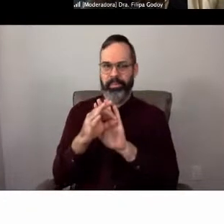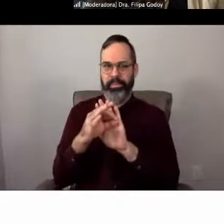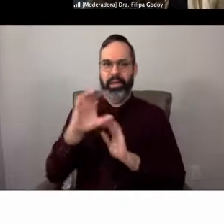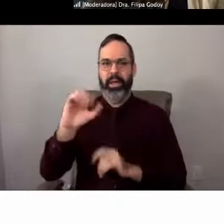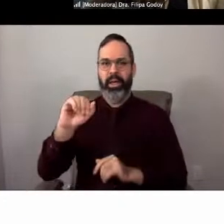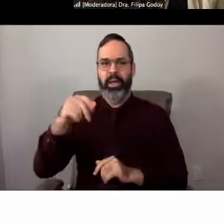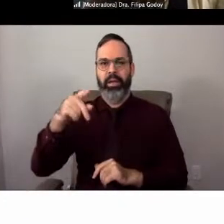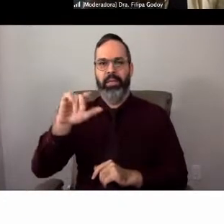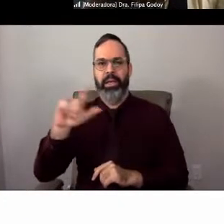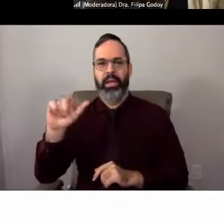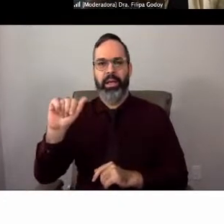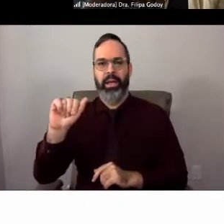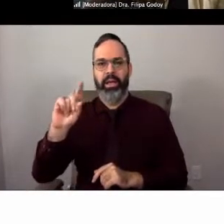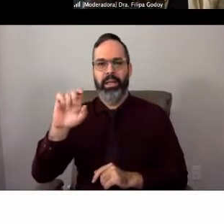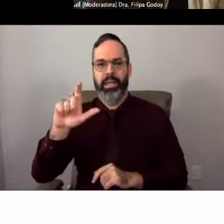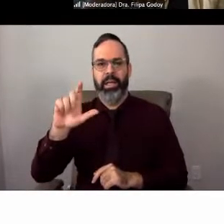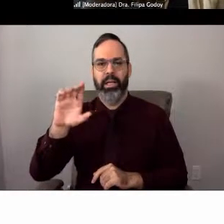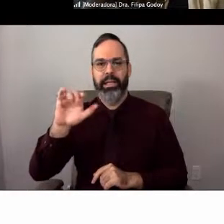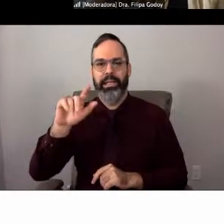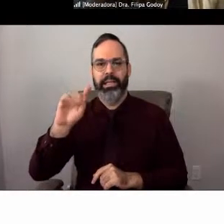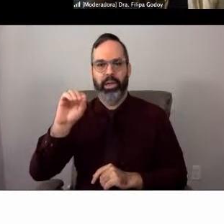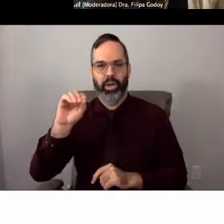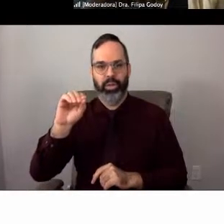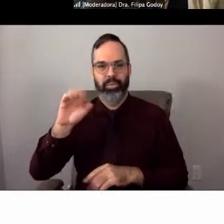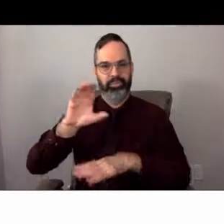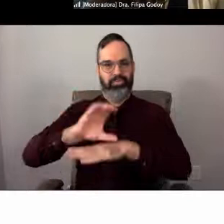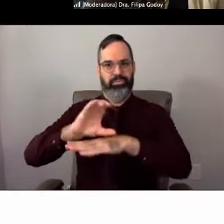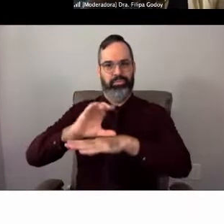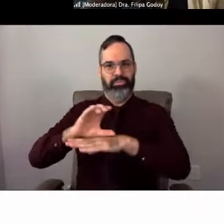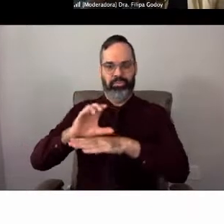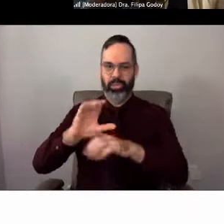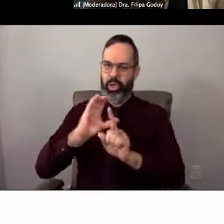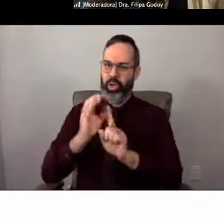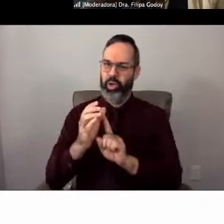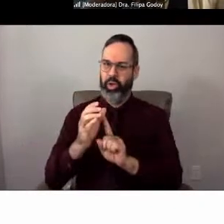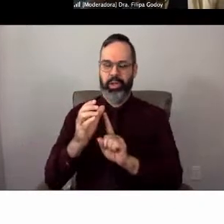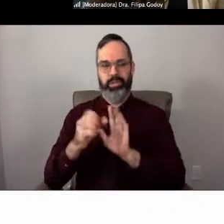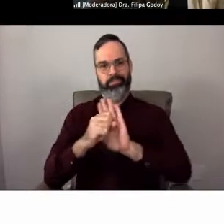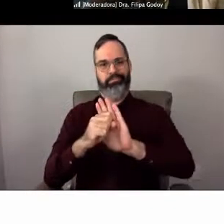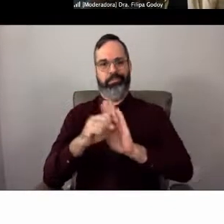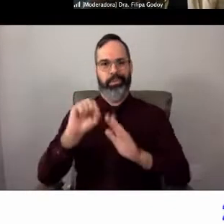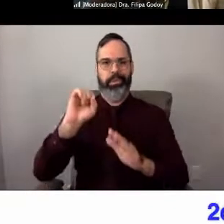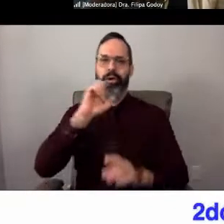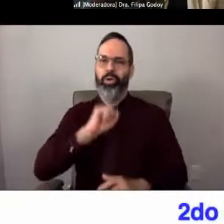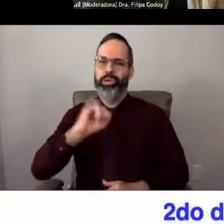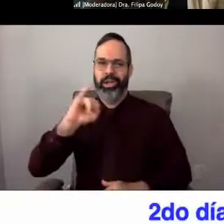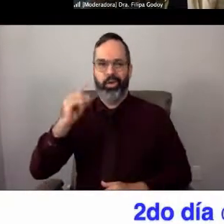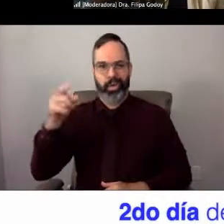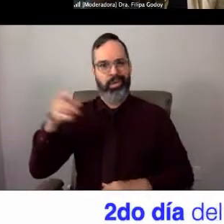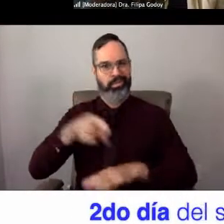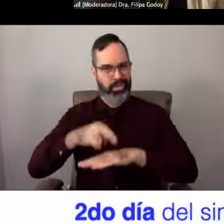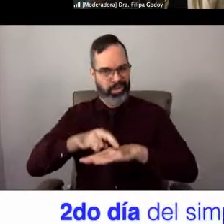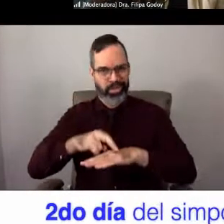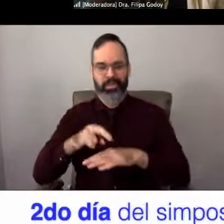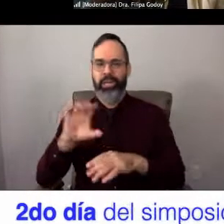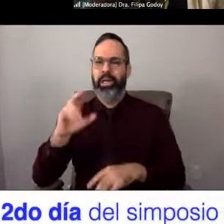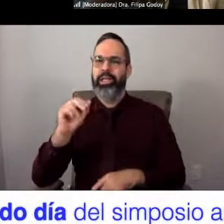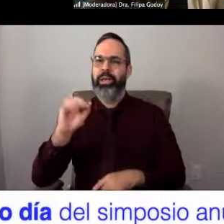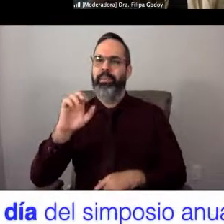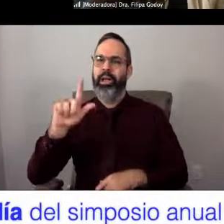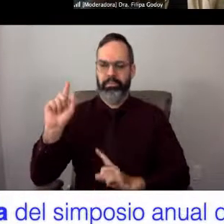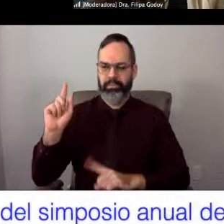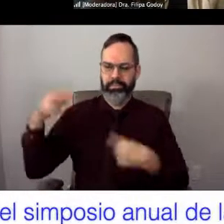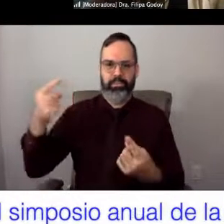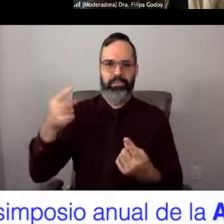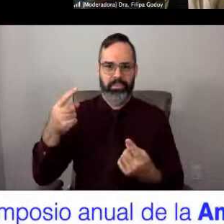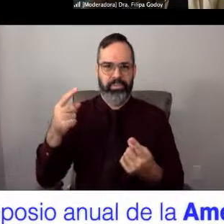It's a symbol, a cultural symbol of Old San Juan and of Puerto Rico. It's a chapel, it has been around for 250